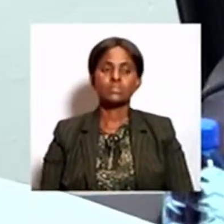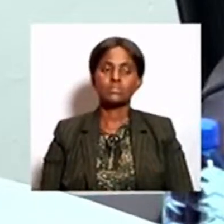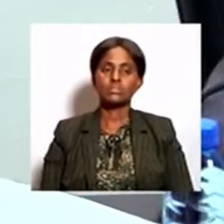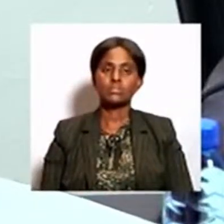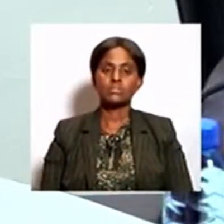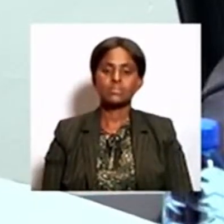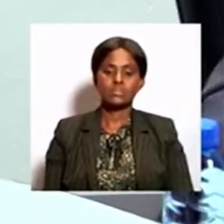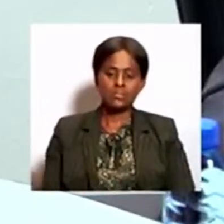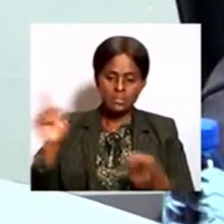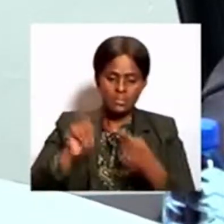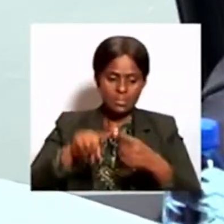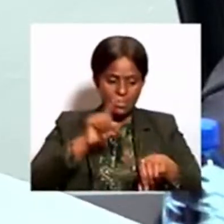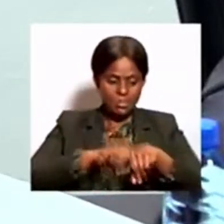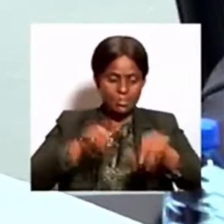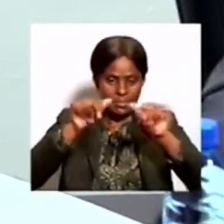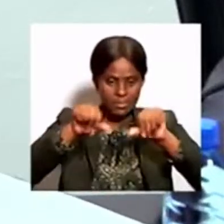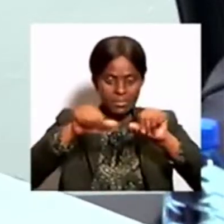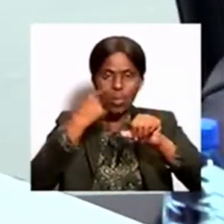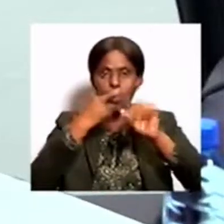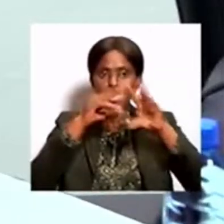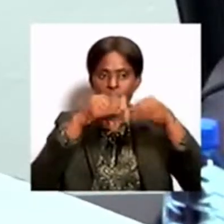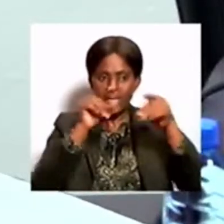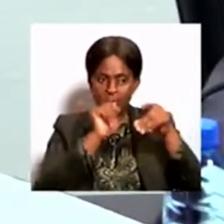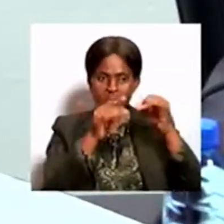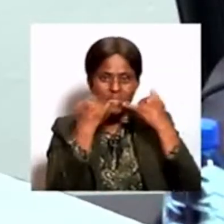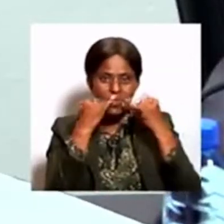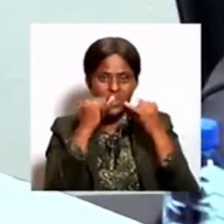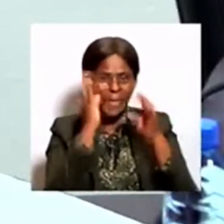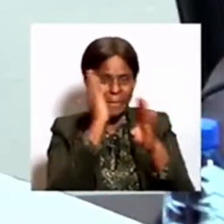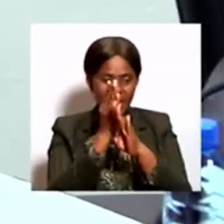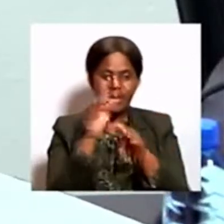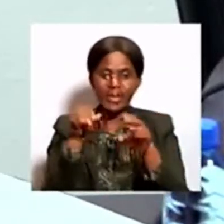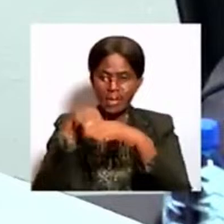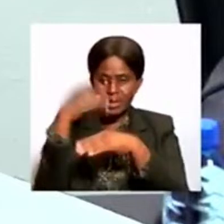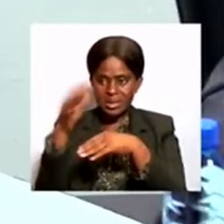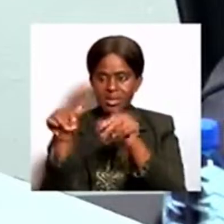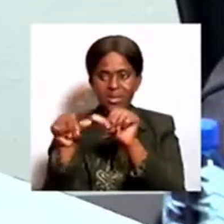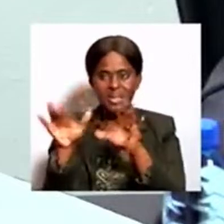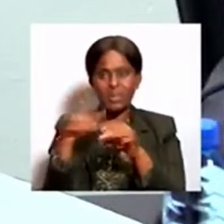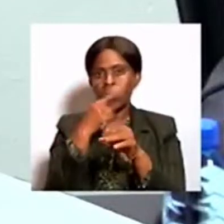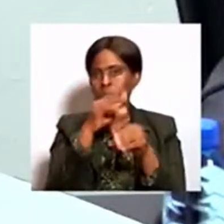Up to the time of audit, who gave this information to the external auditors?